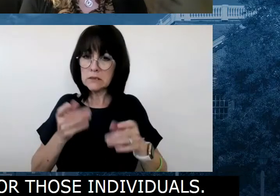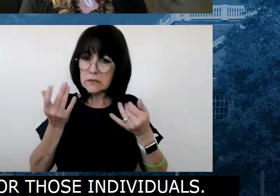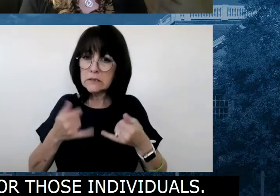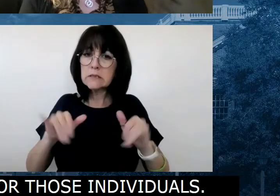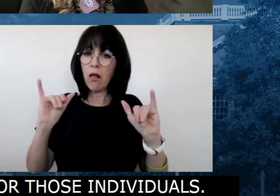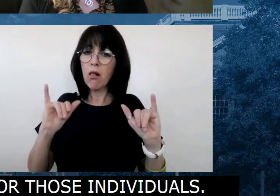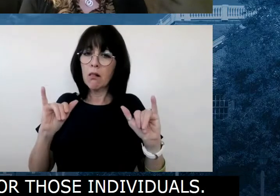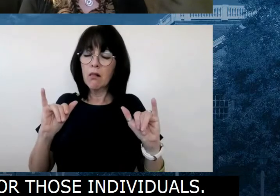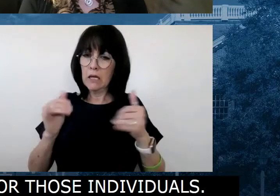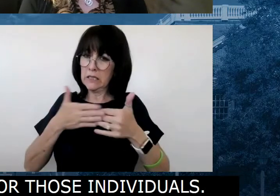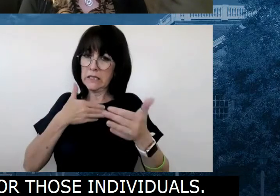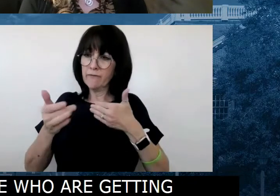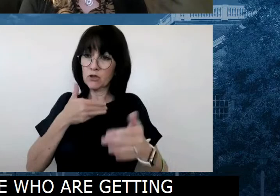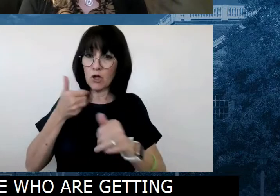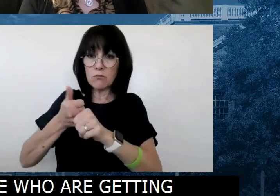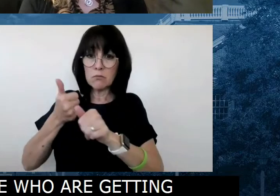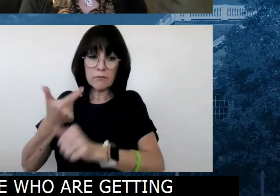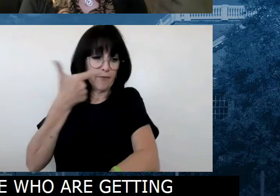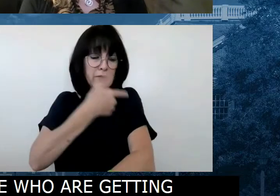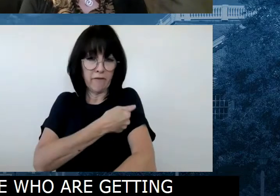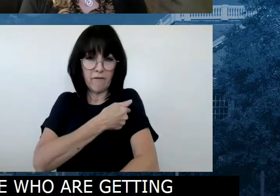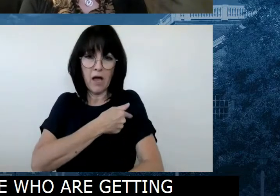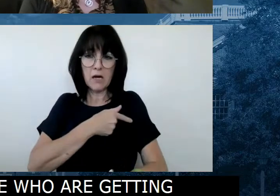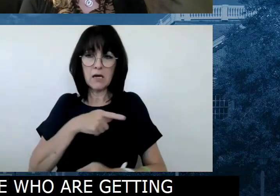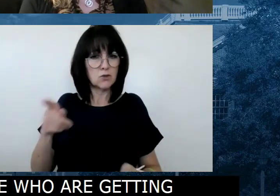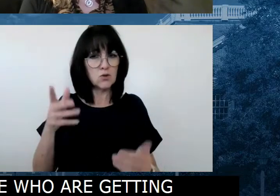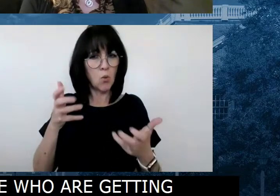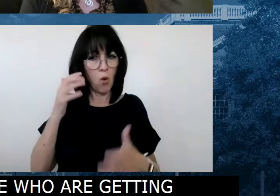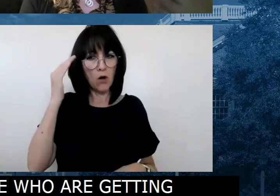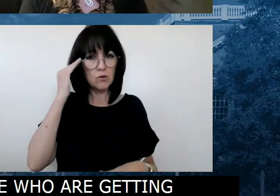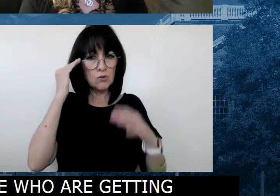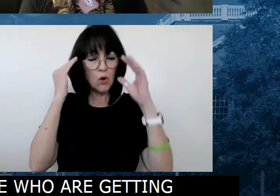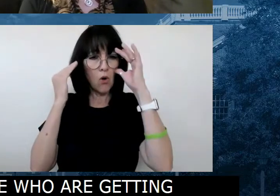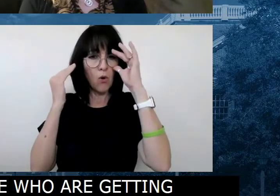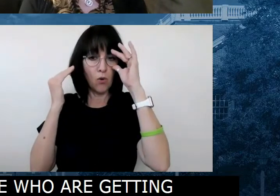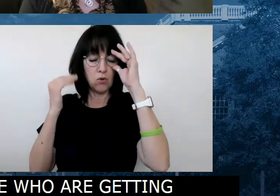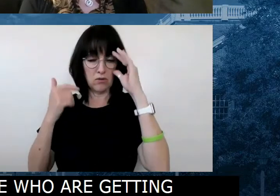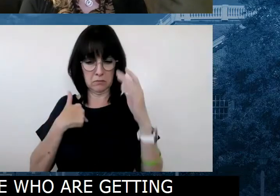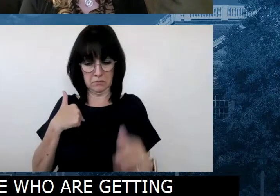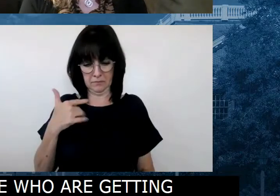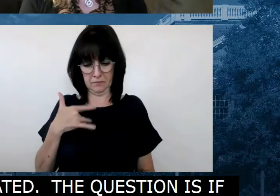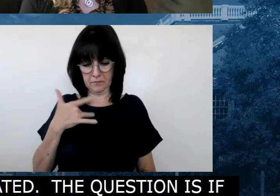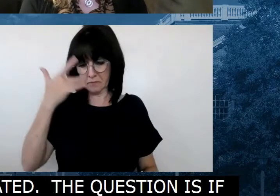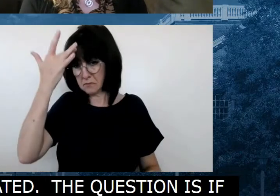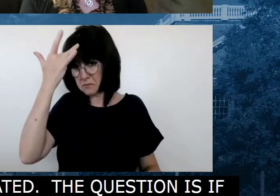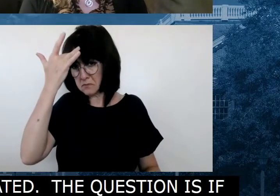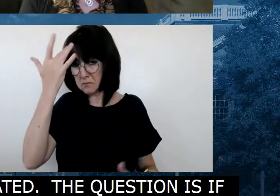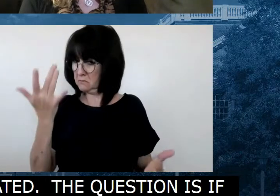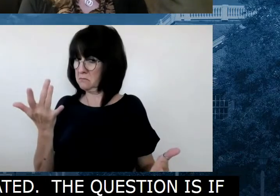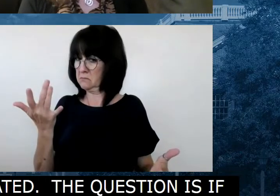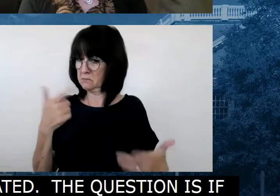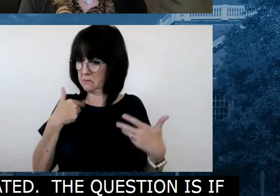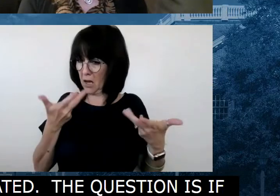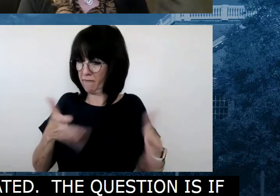got vaccinated? So, we do not want to suppress testing because we still